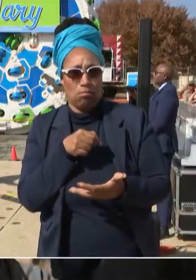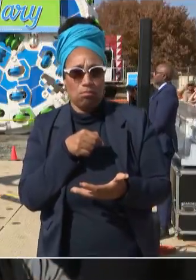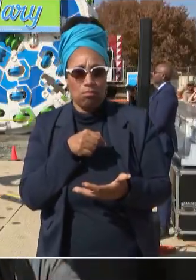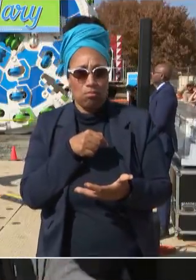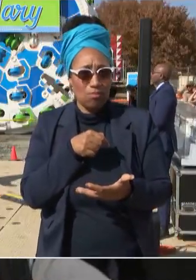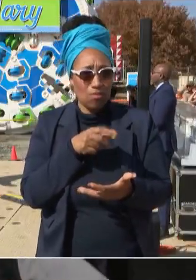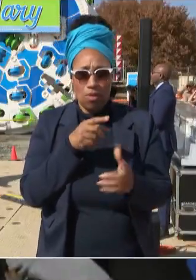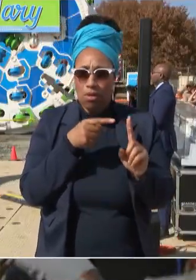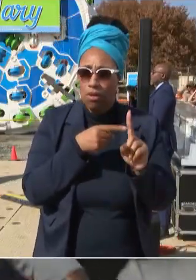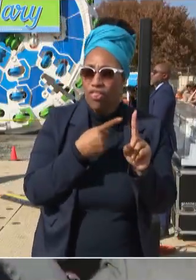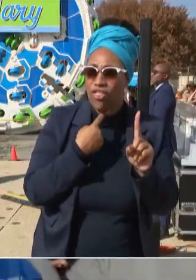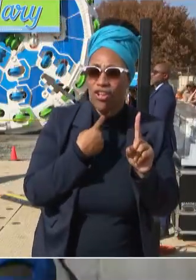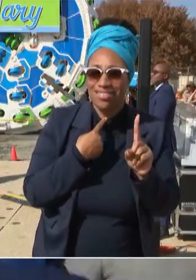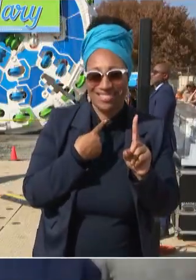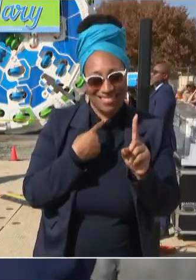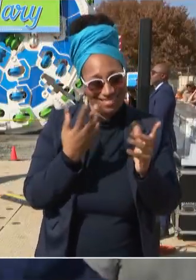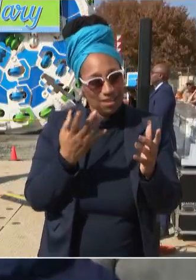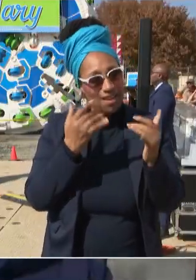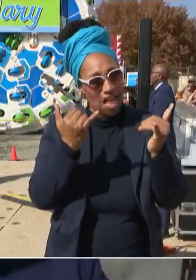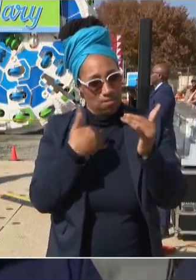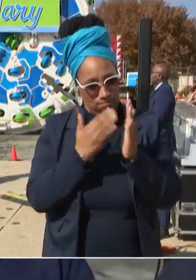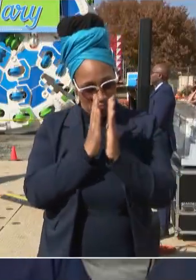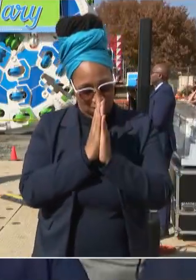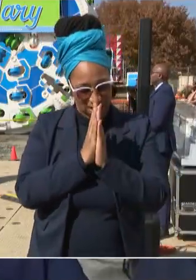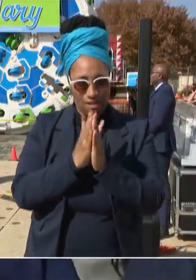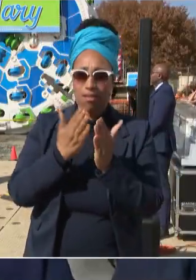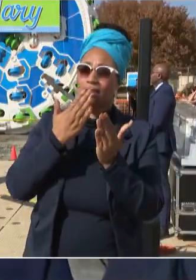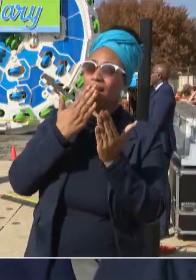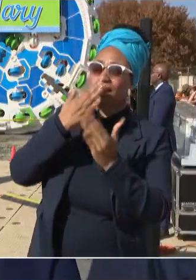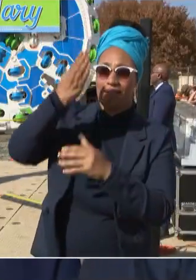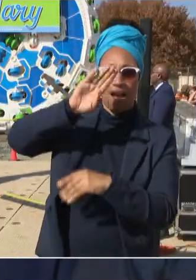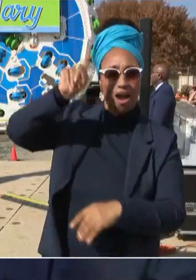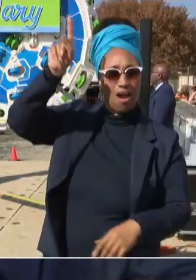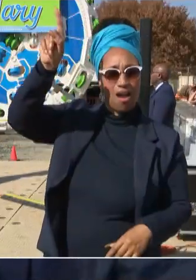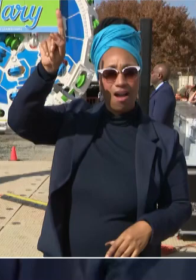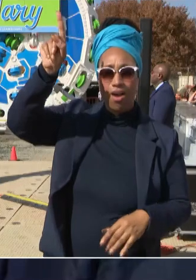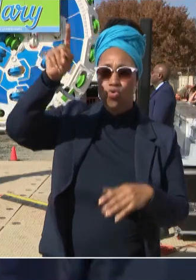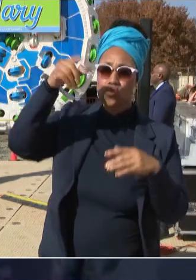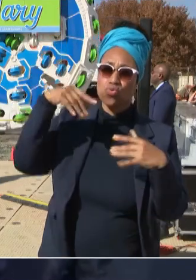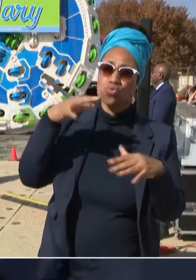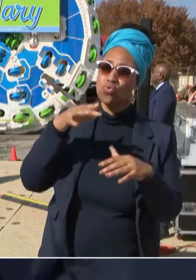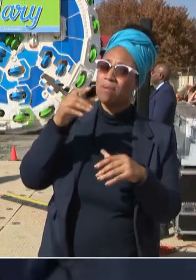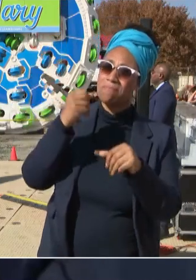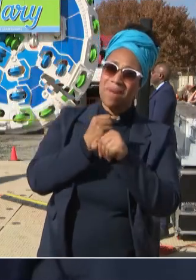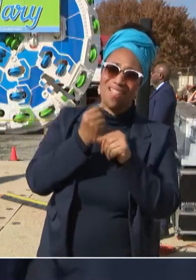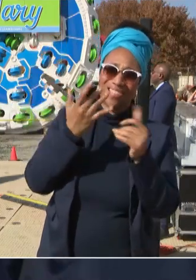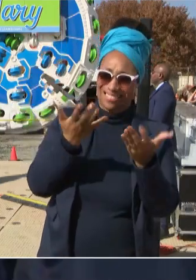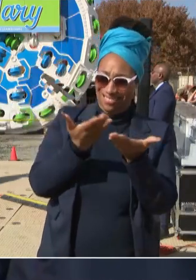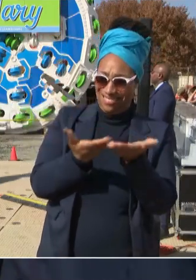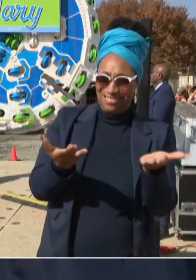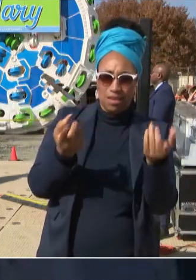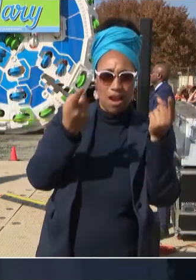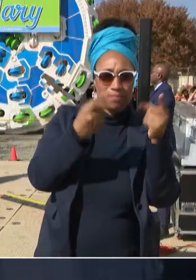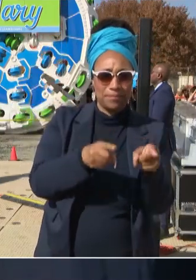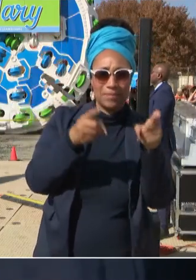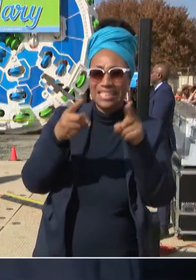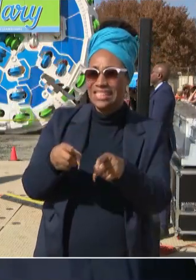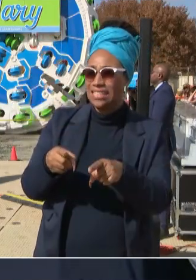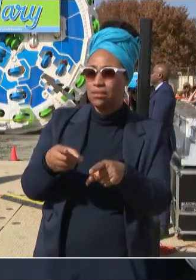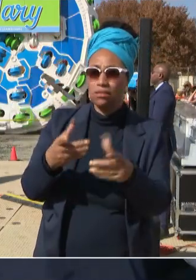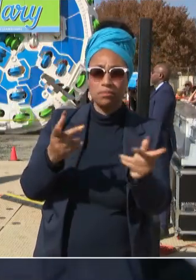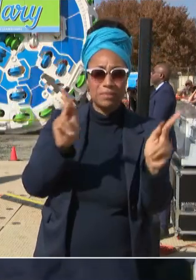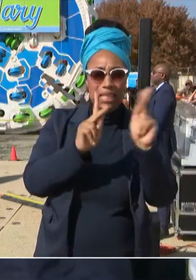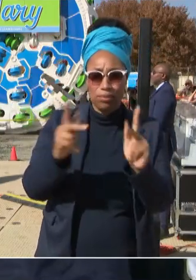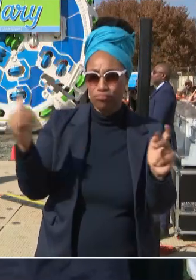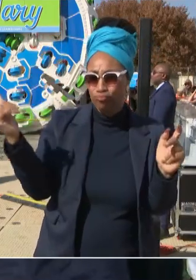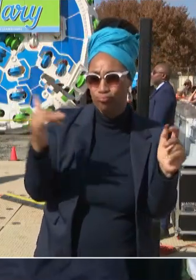Almighty God and creator of all things, we gather today in gratitude and awe for the ingenuity, vision, and